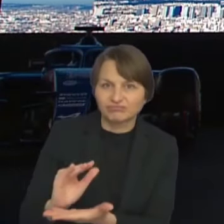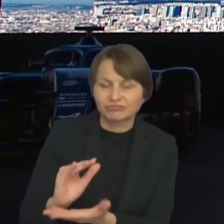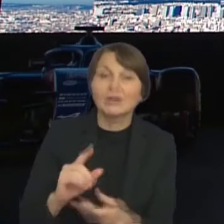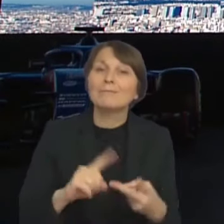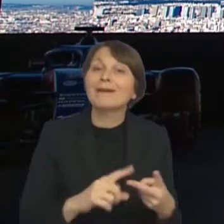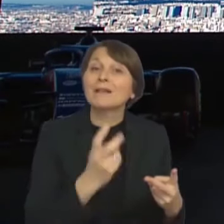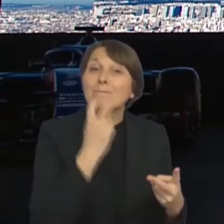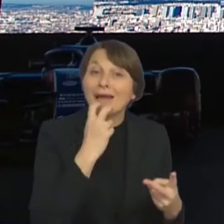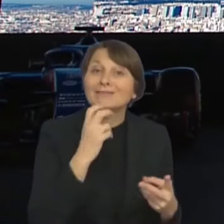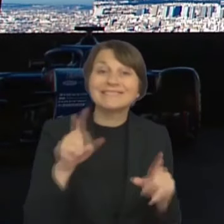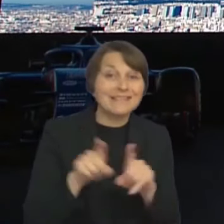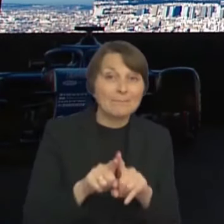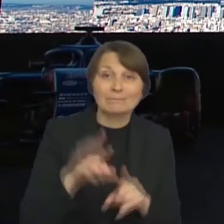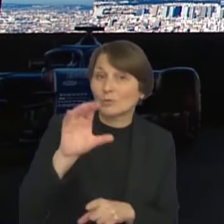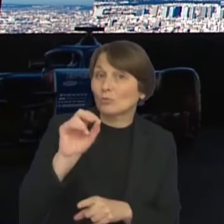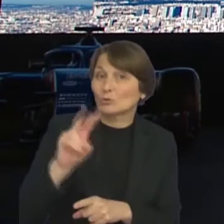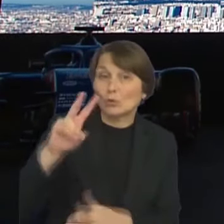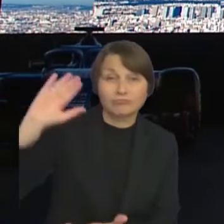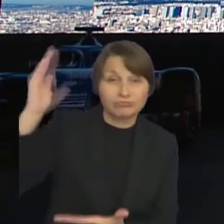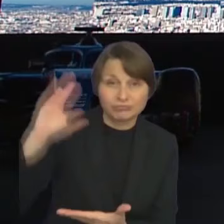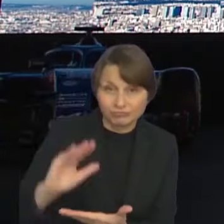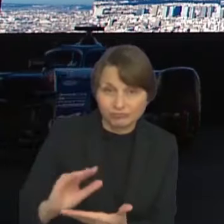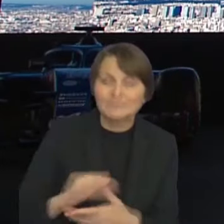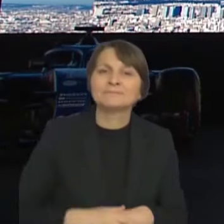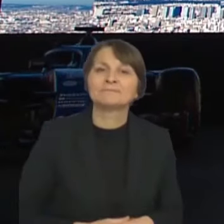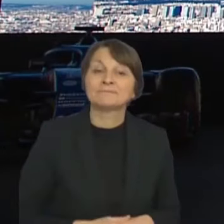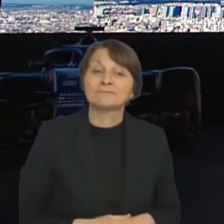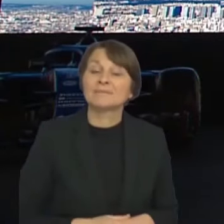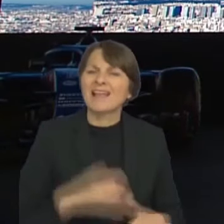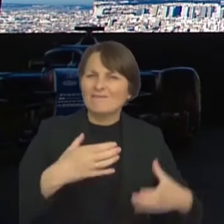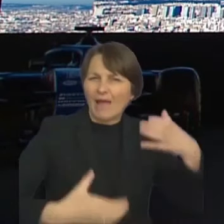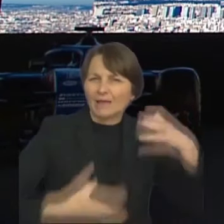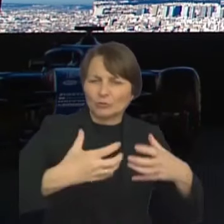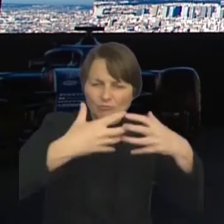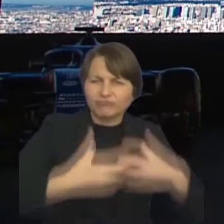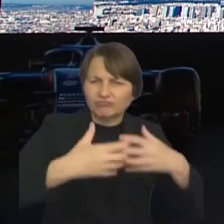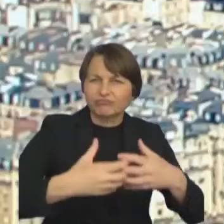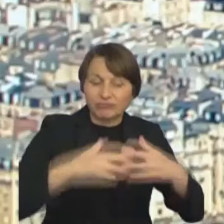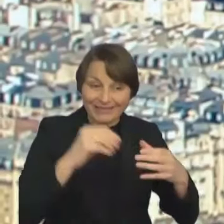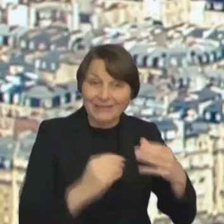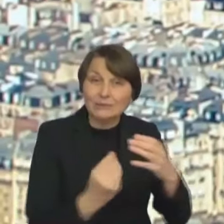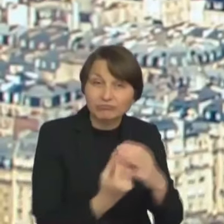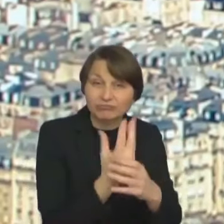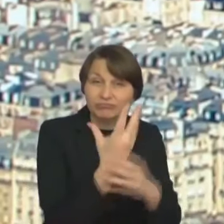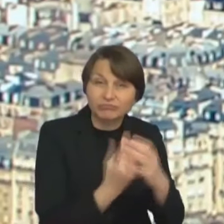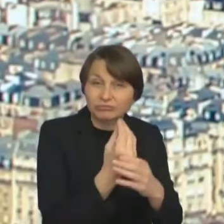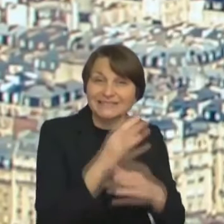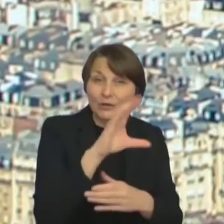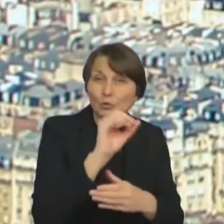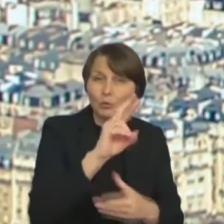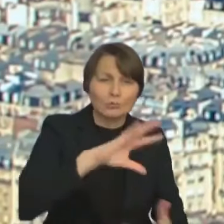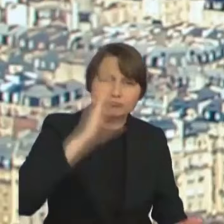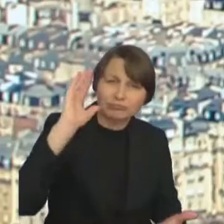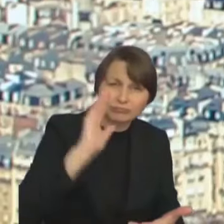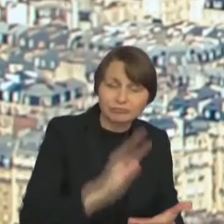carbon footprint of our plants. Our level of CO2 emitted by vehicle per vehicle produced is among the lowest in the world.